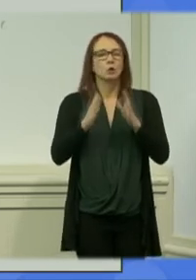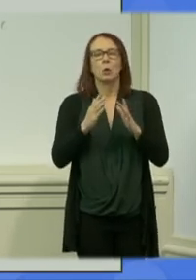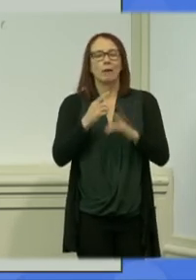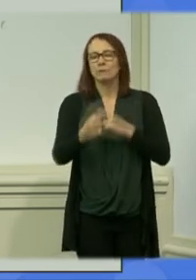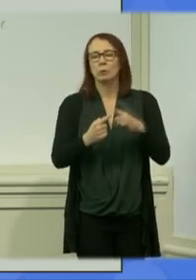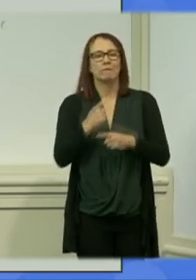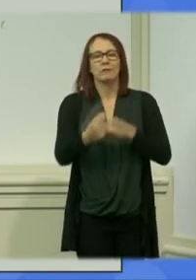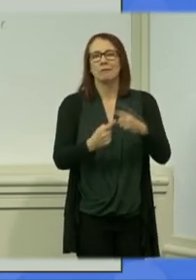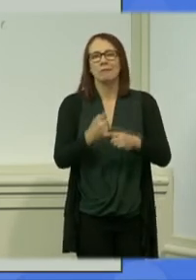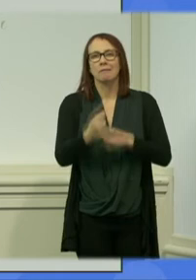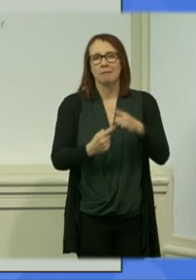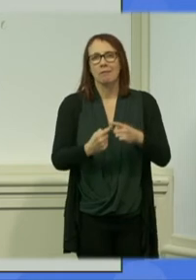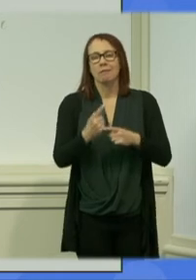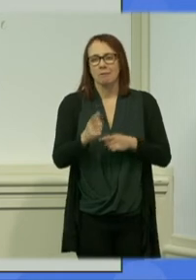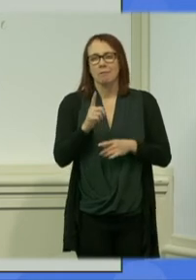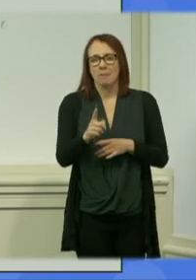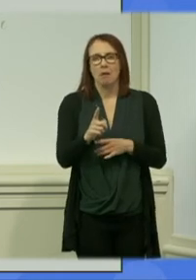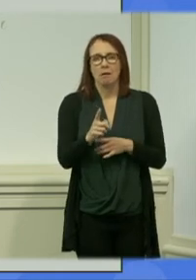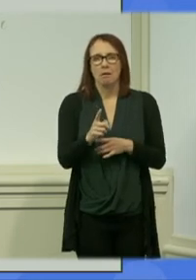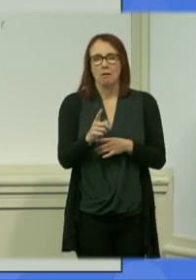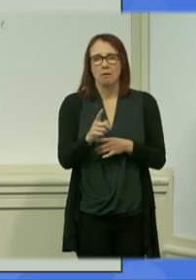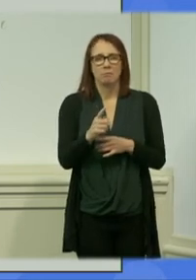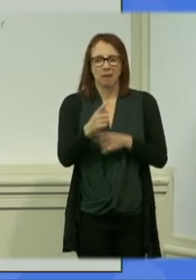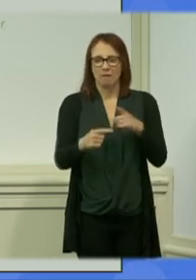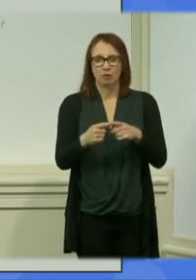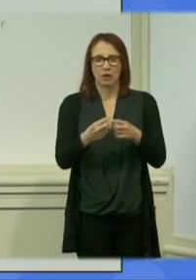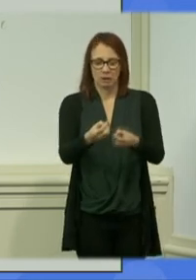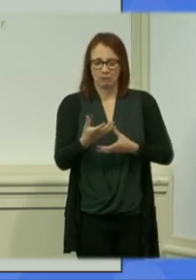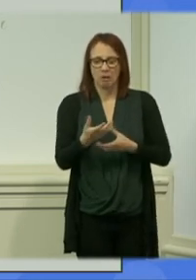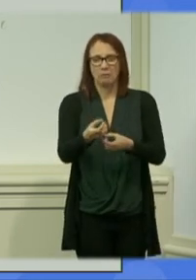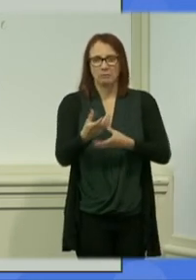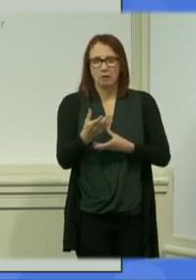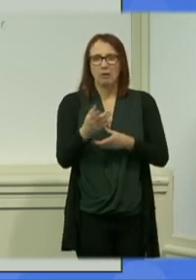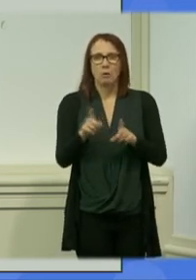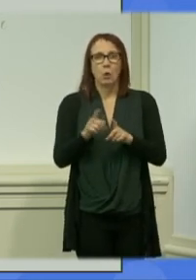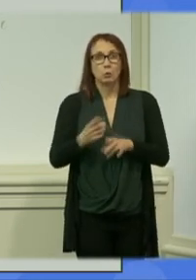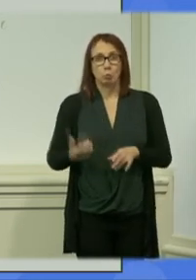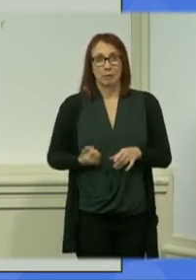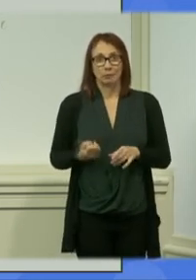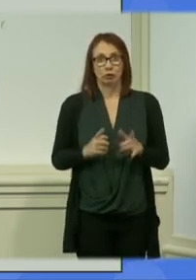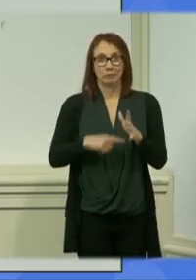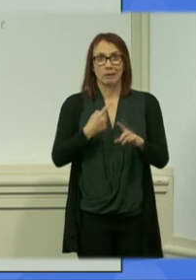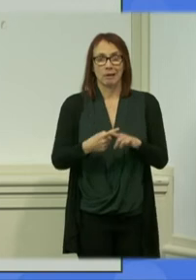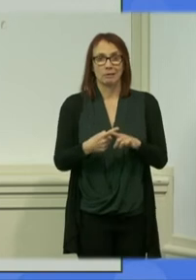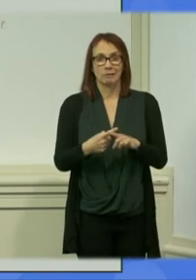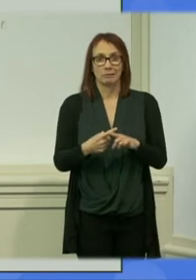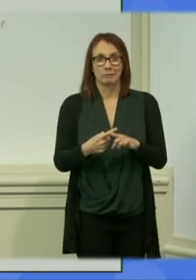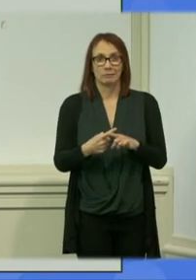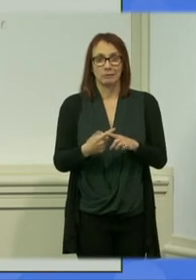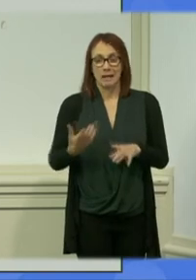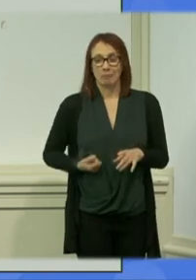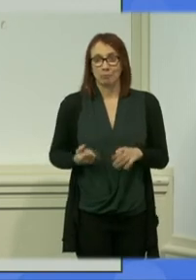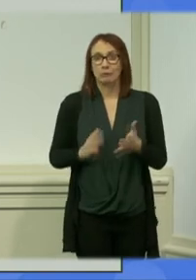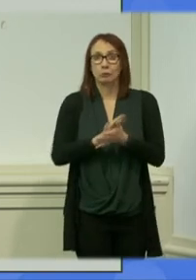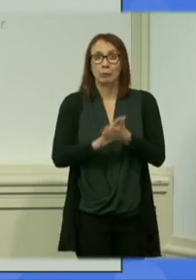from now on in, but it's kind of annual in nature. It comes in each year. It's also charged on pensions. Pensions are just delayed income, by the